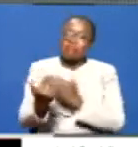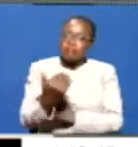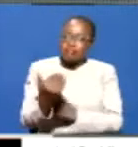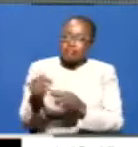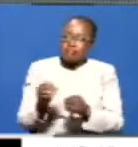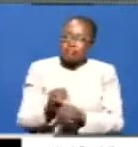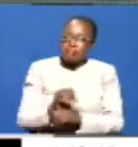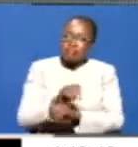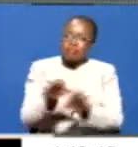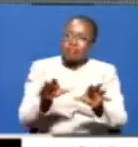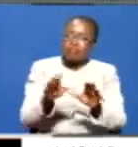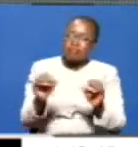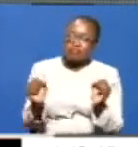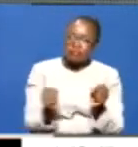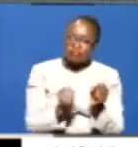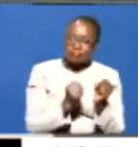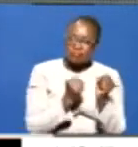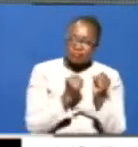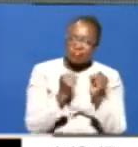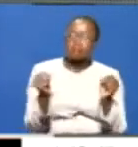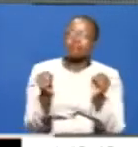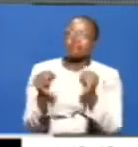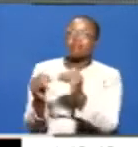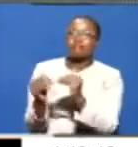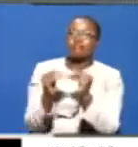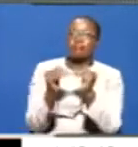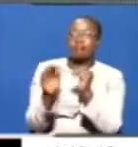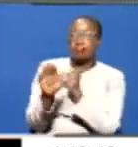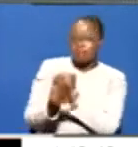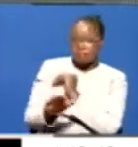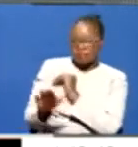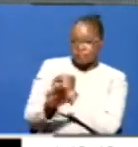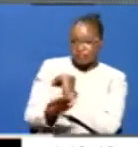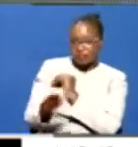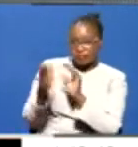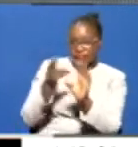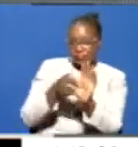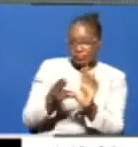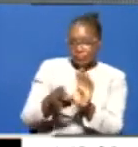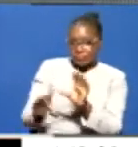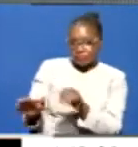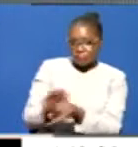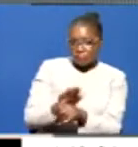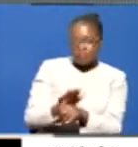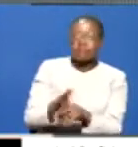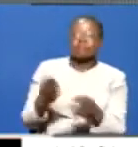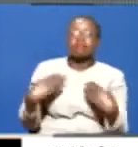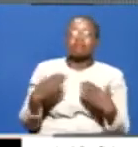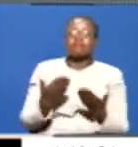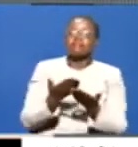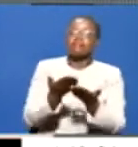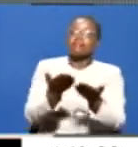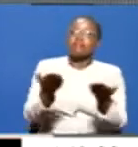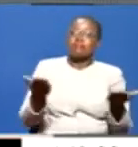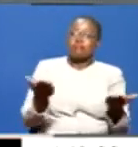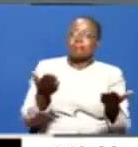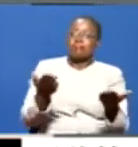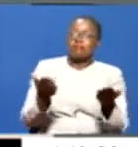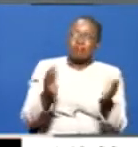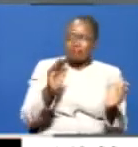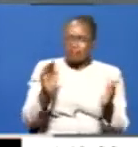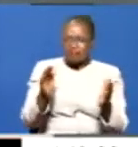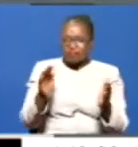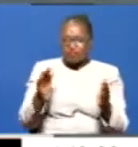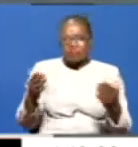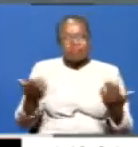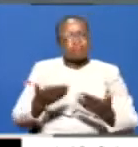of power to local levels so that there is participation by the people. And almost everywhere,